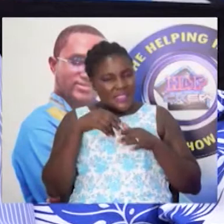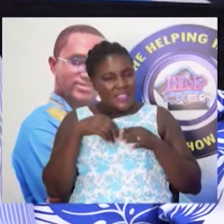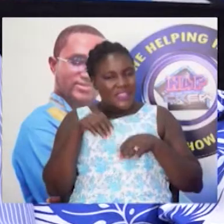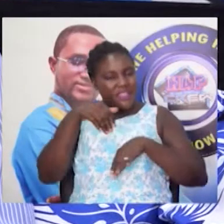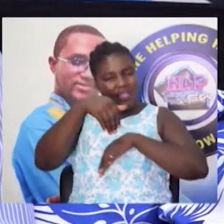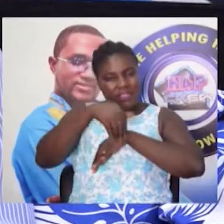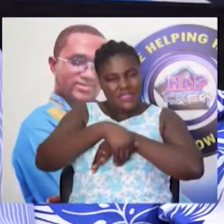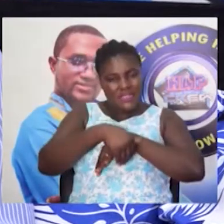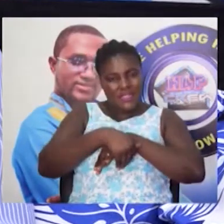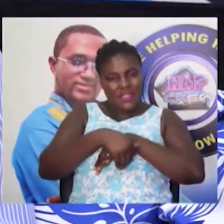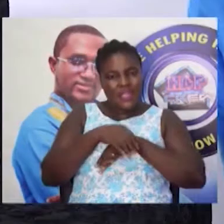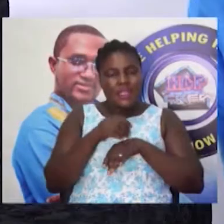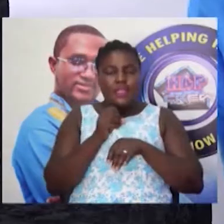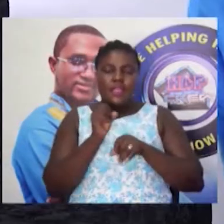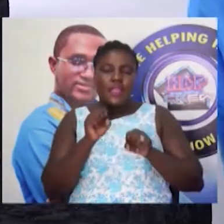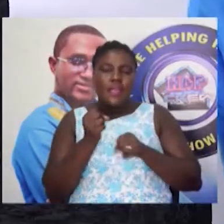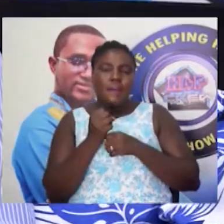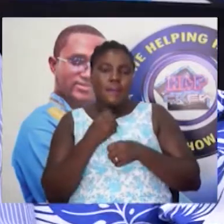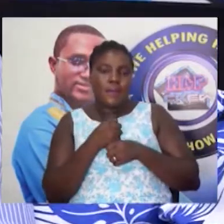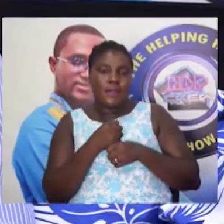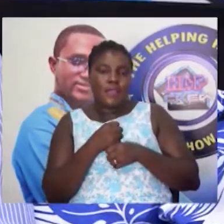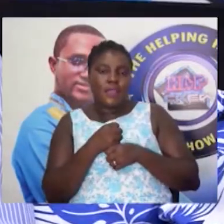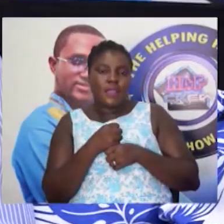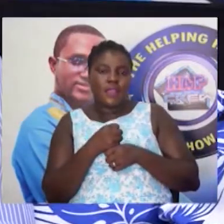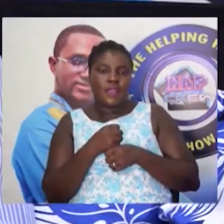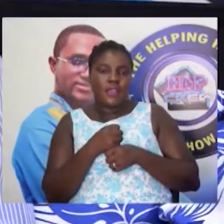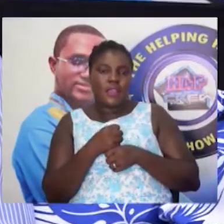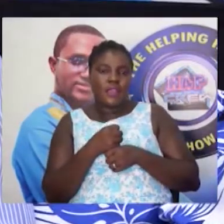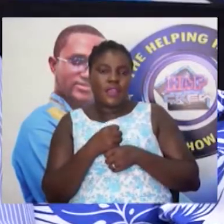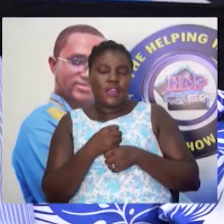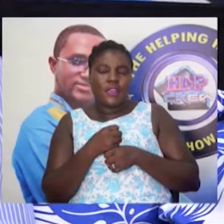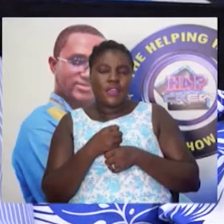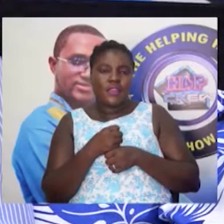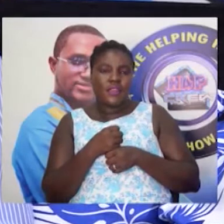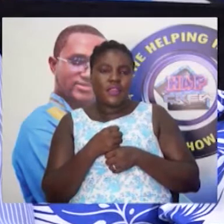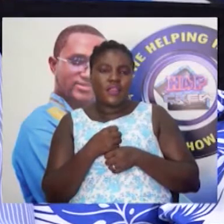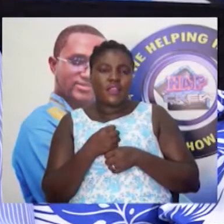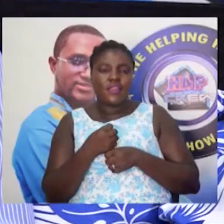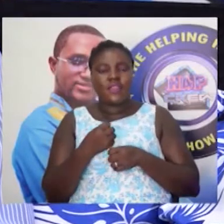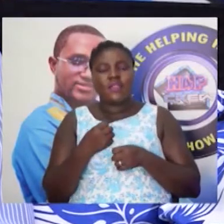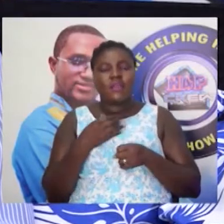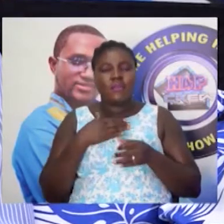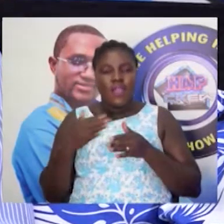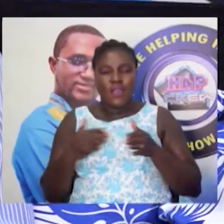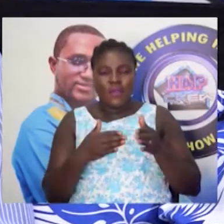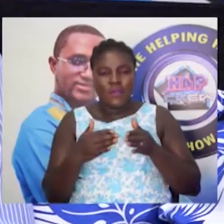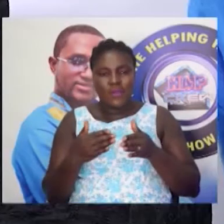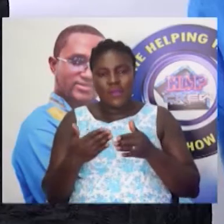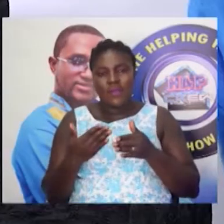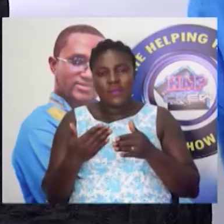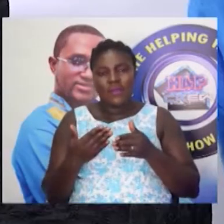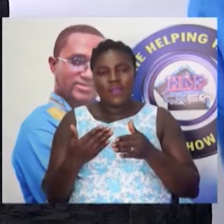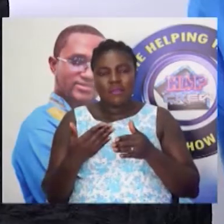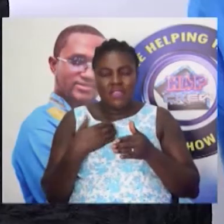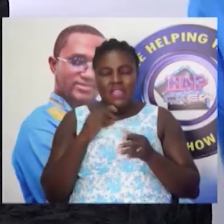night. Okay. I can make my way through in the convenient places during the daytime. Okay. That's why I say I'm both.